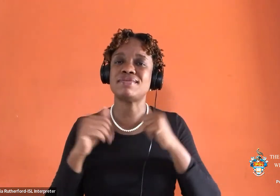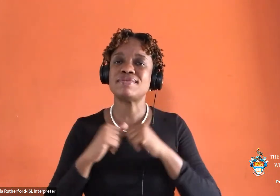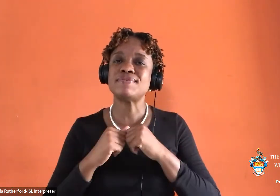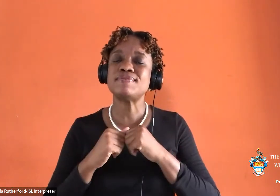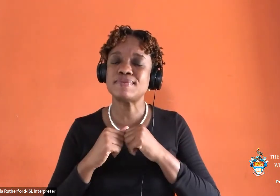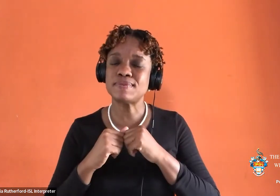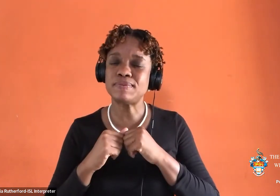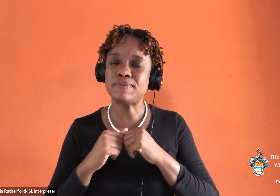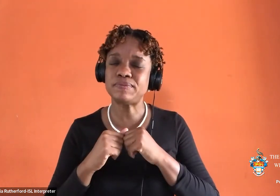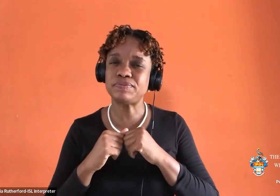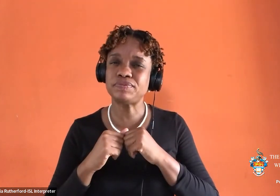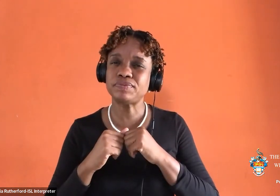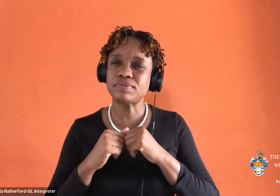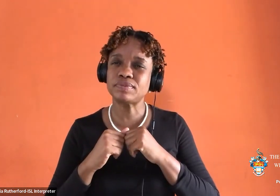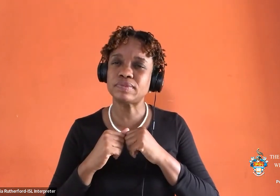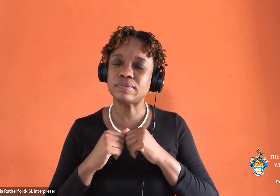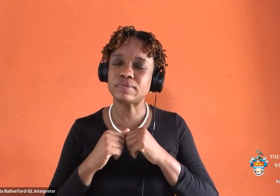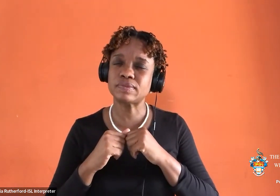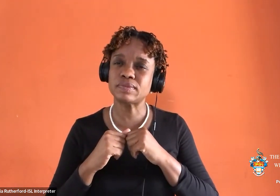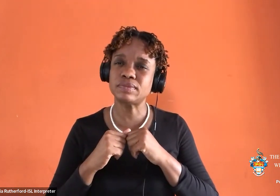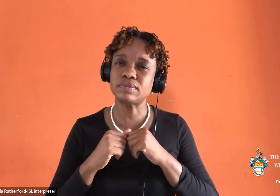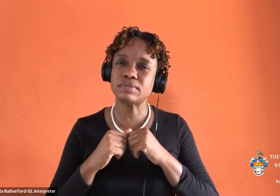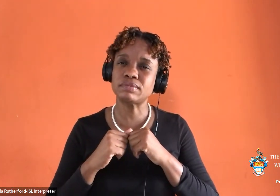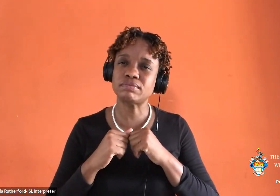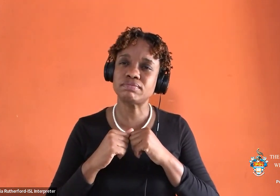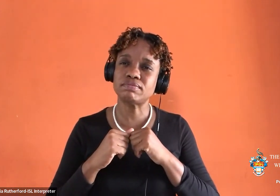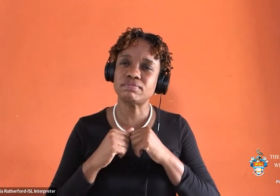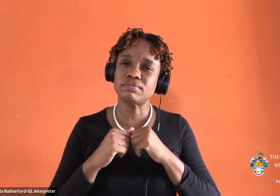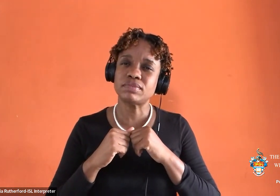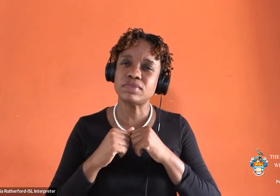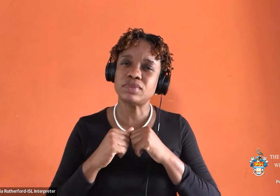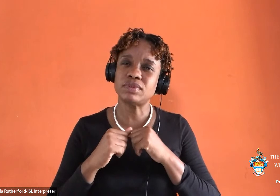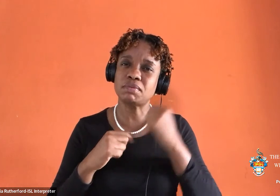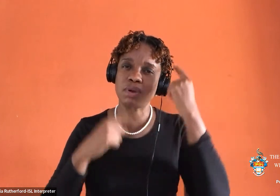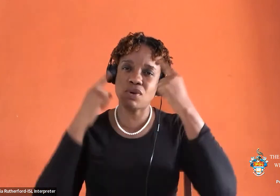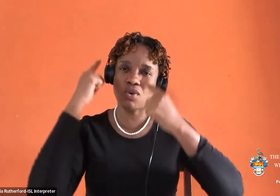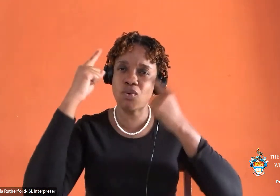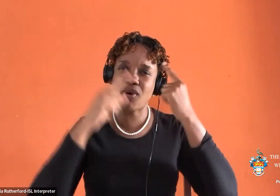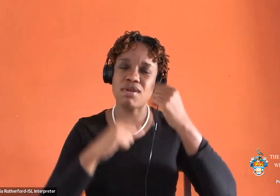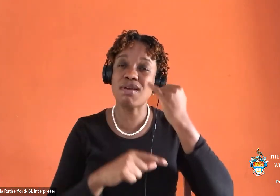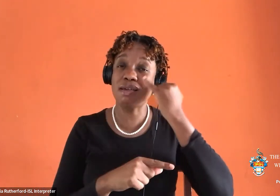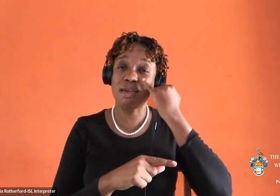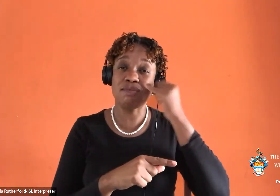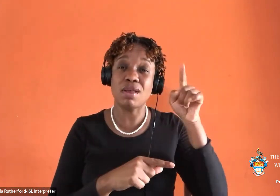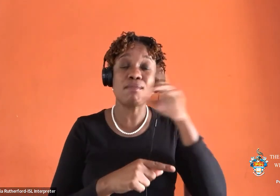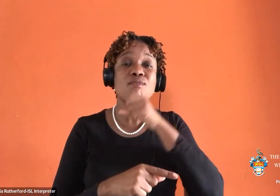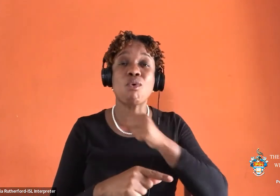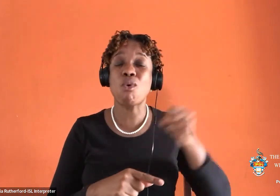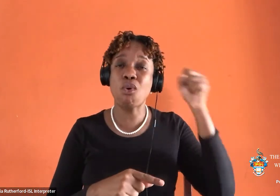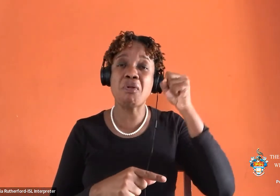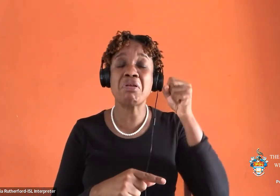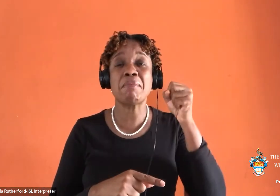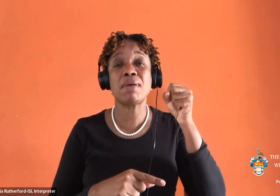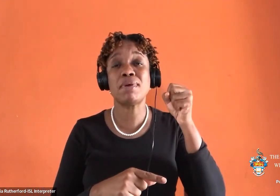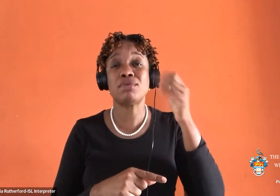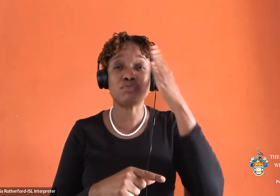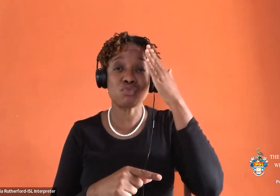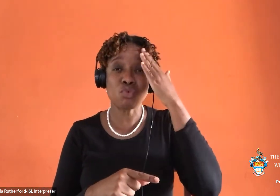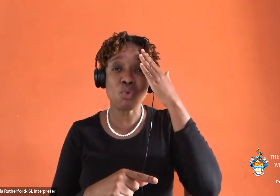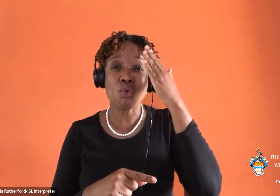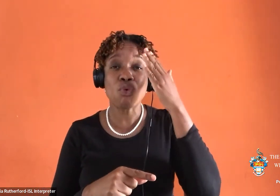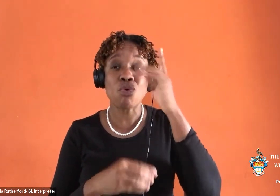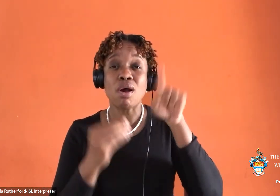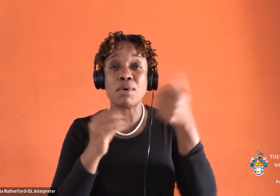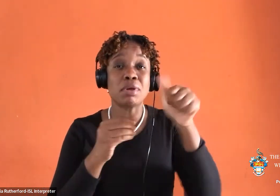NCDs among the older population. I'm wondering if there is any sort of program that promotes this sort